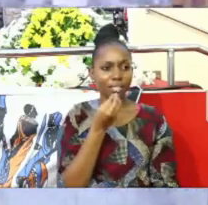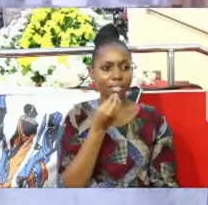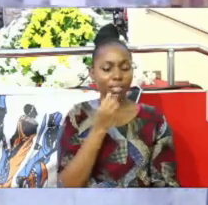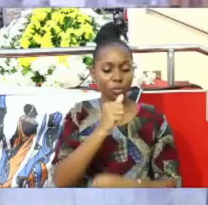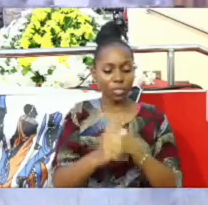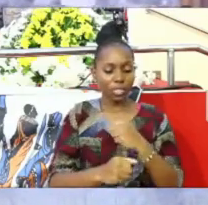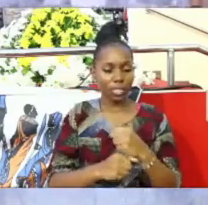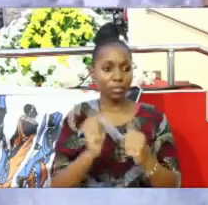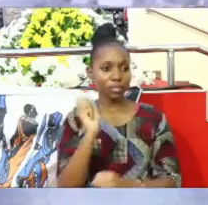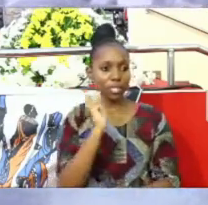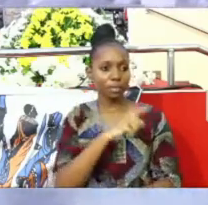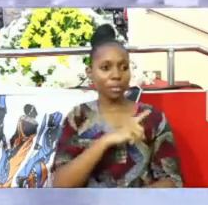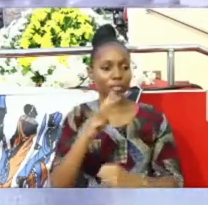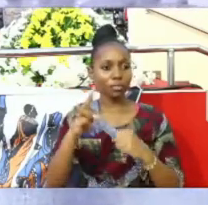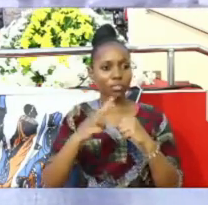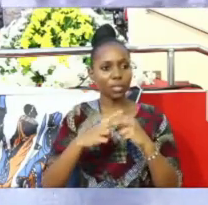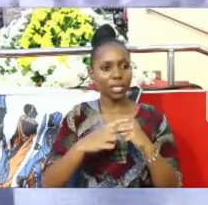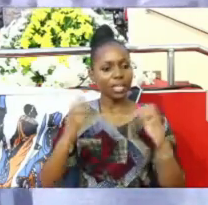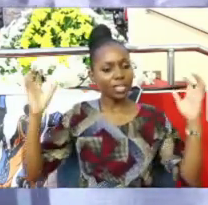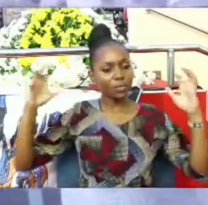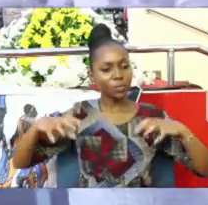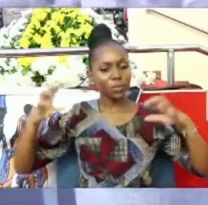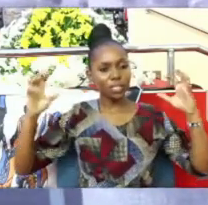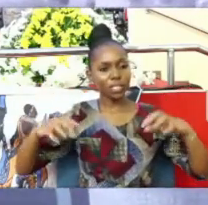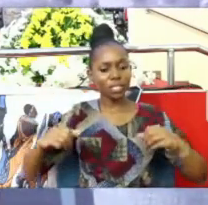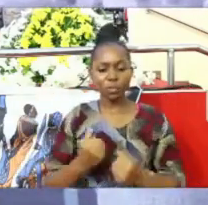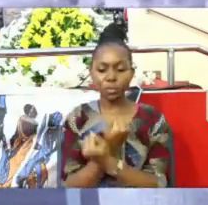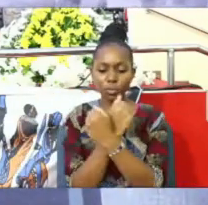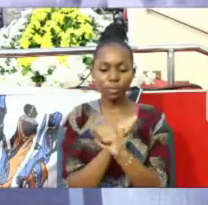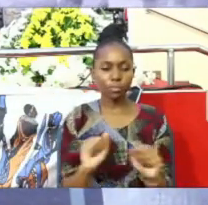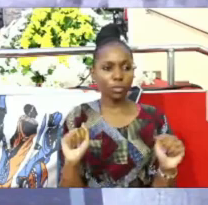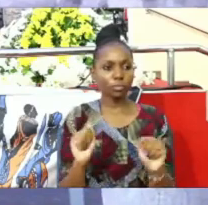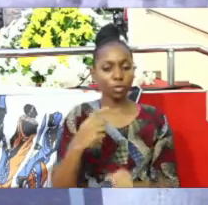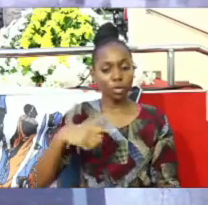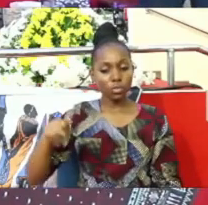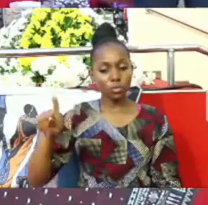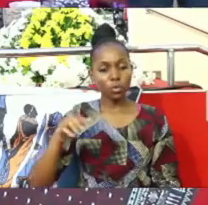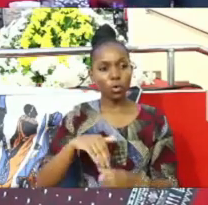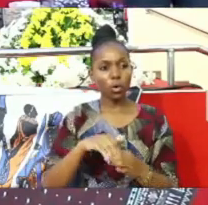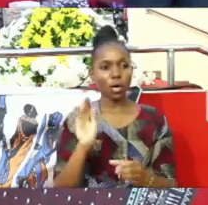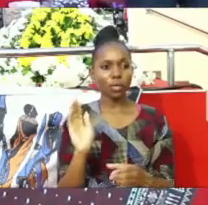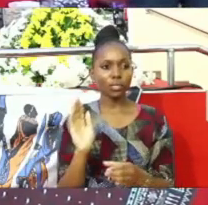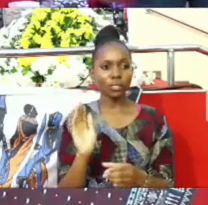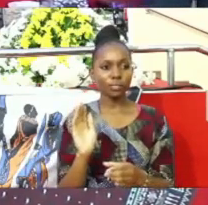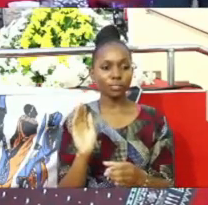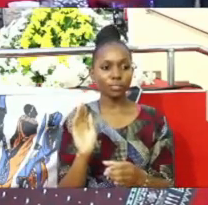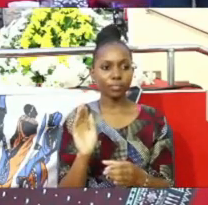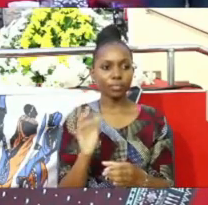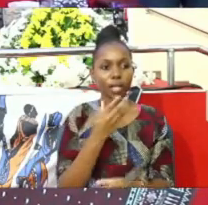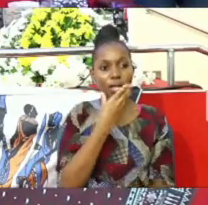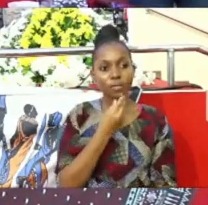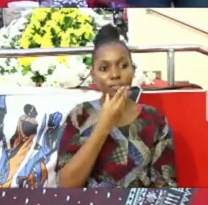It was raining. Ilikuwa inanyesha. I couldn't get out. Singetoka nje. My father had looked some banana leaves to walk on